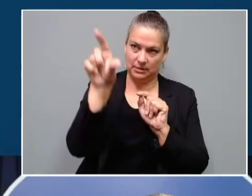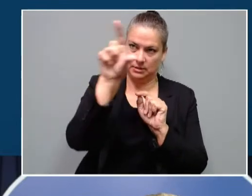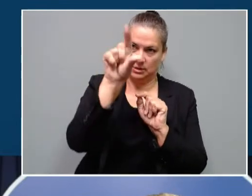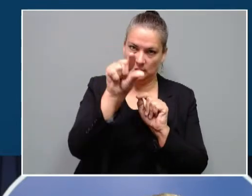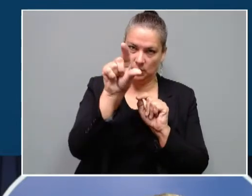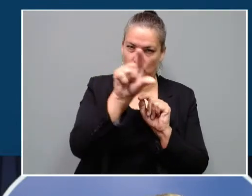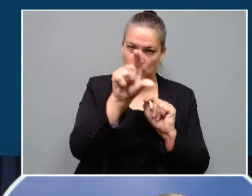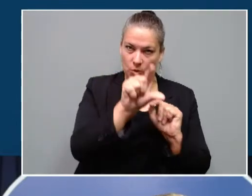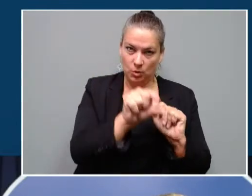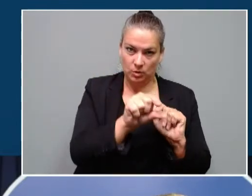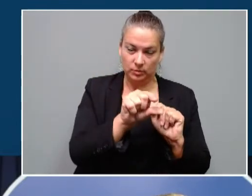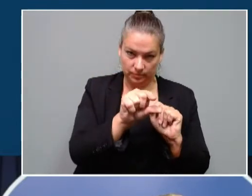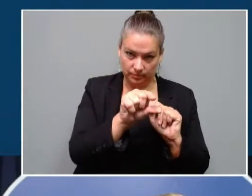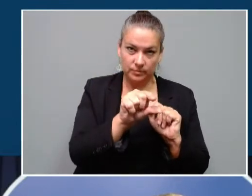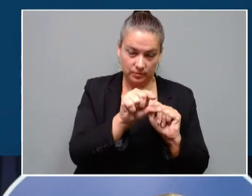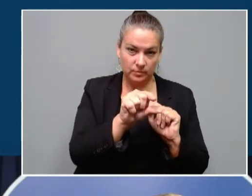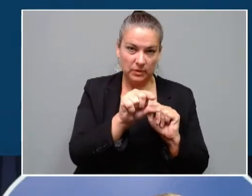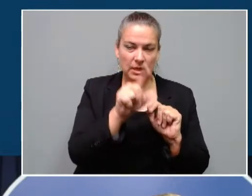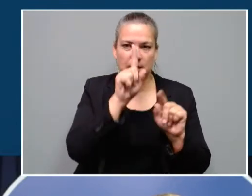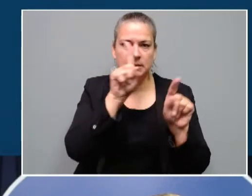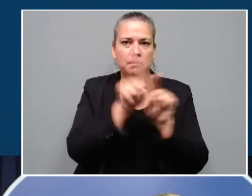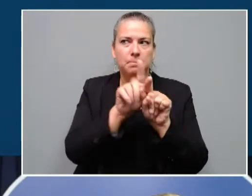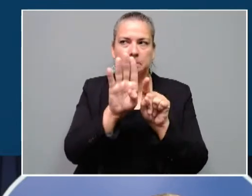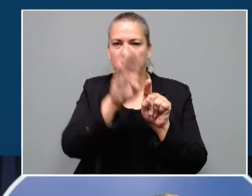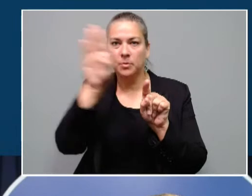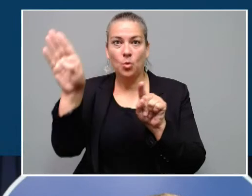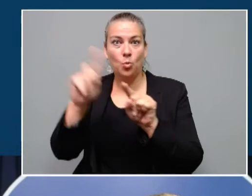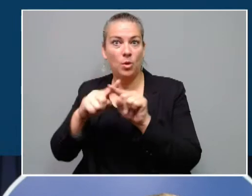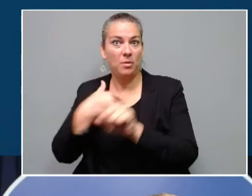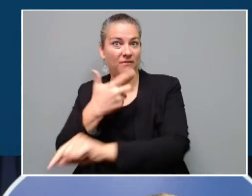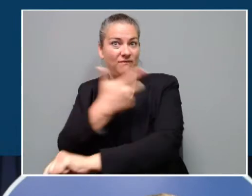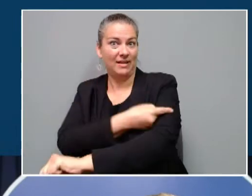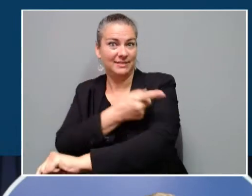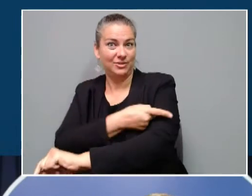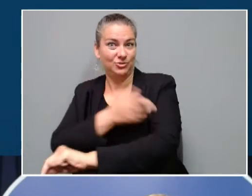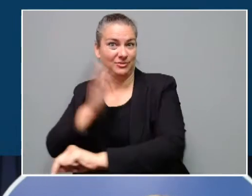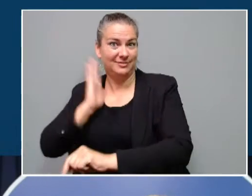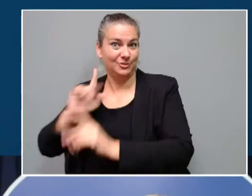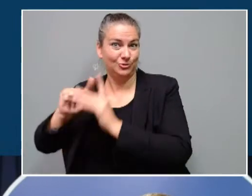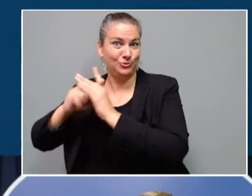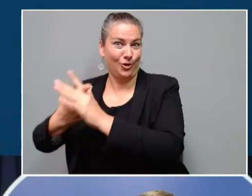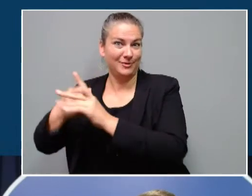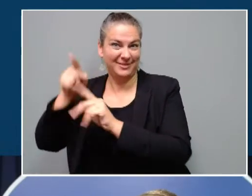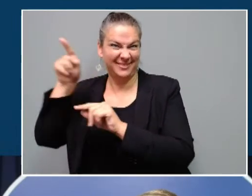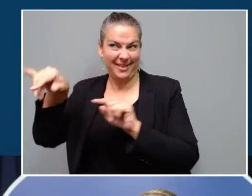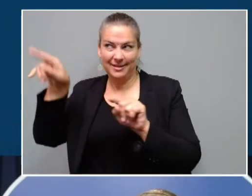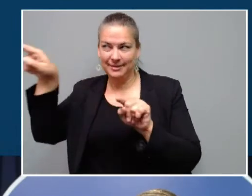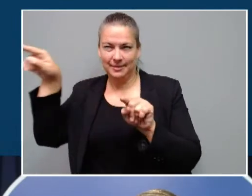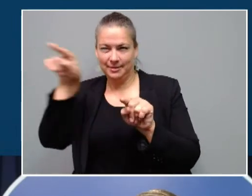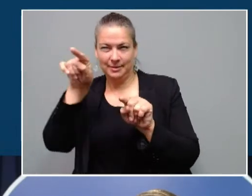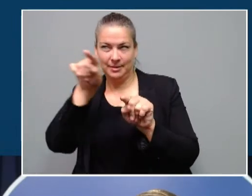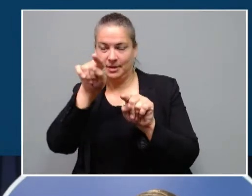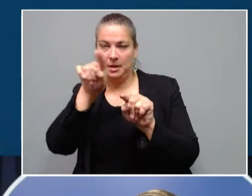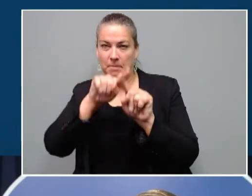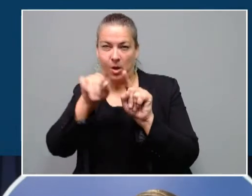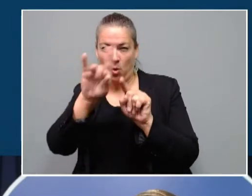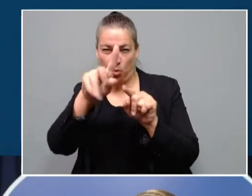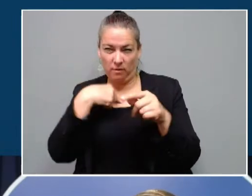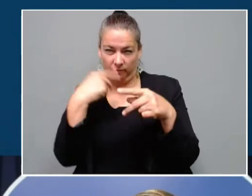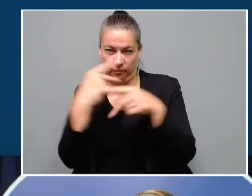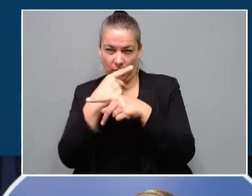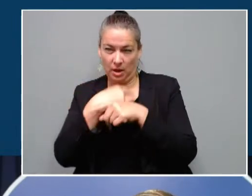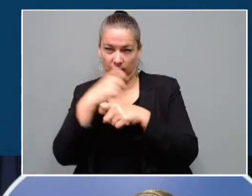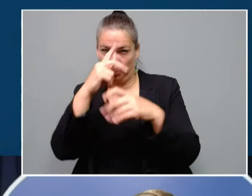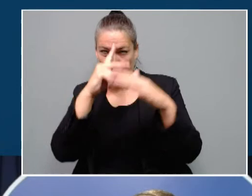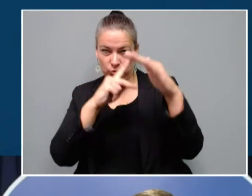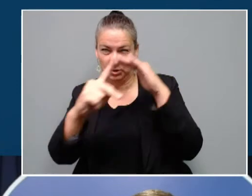begin vaccinating folks. But the trick, the thing we've got to work towards